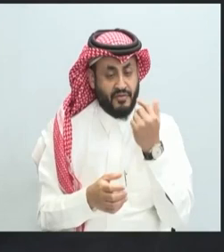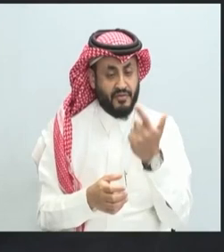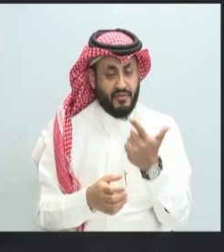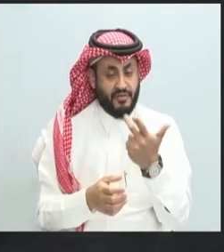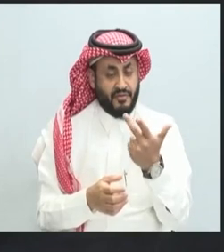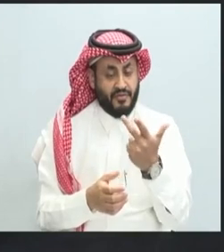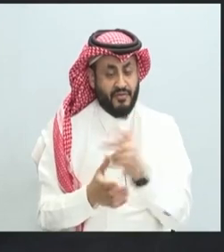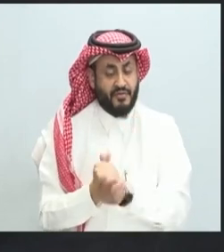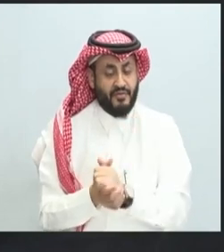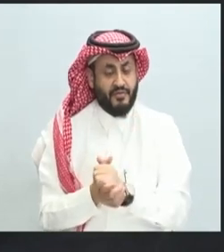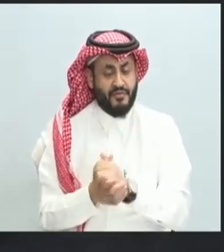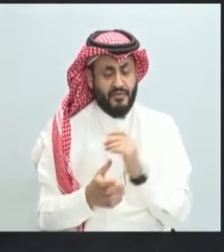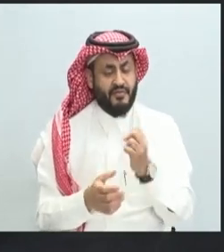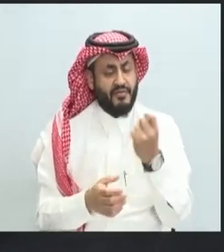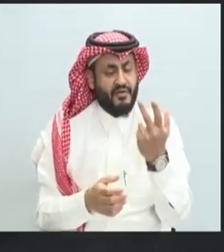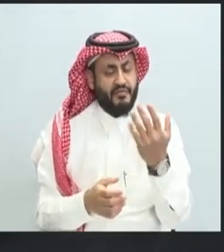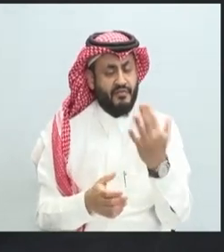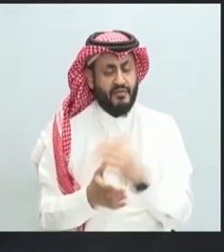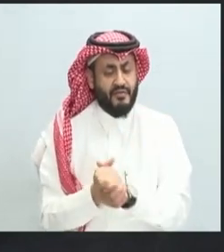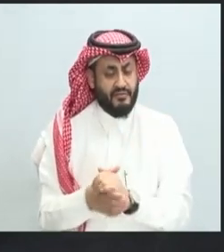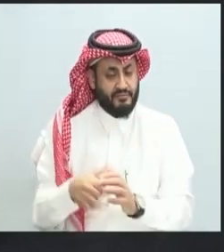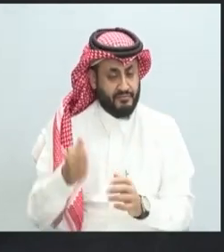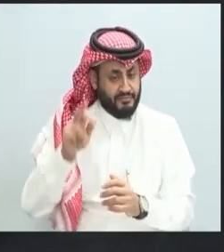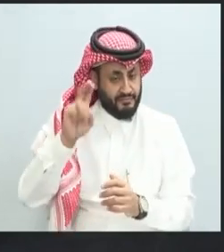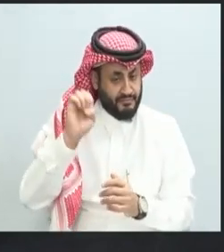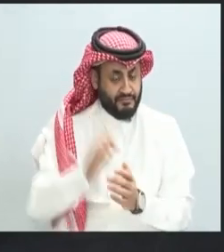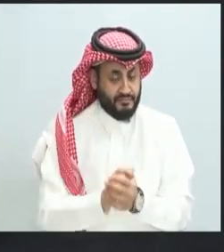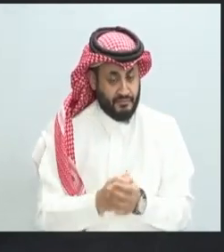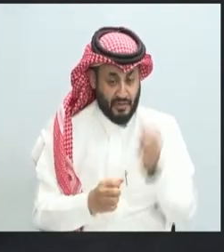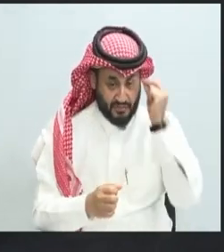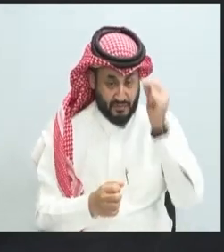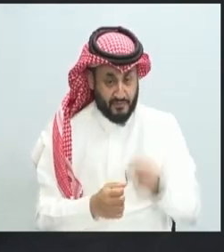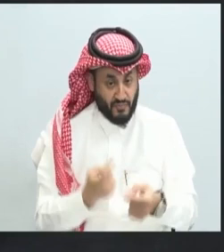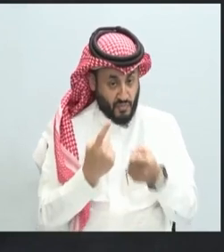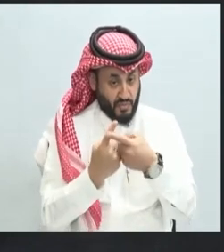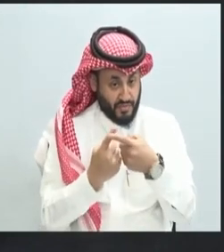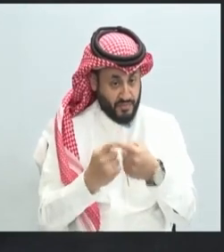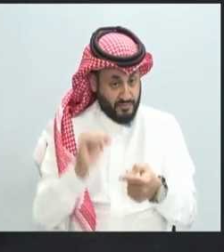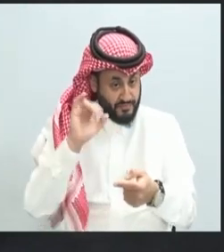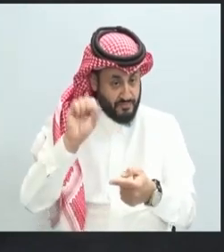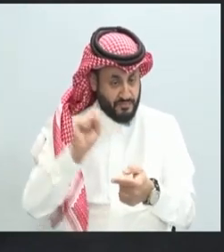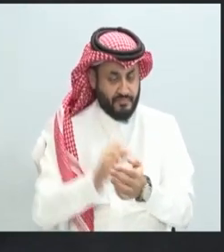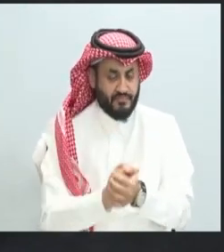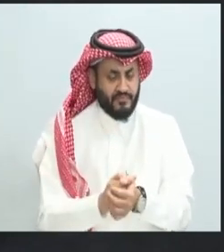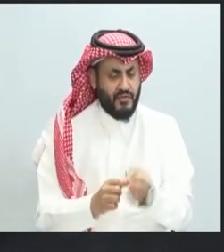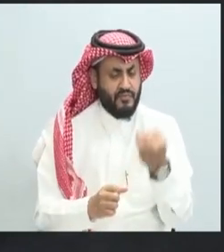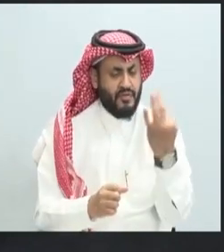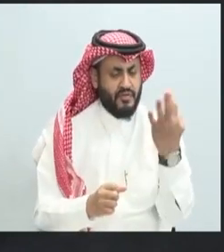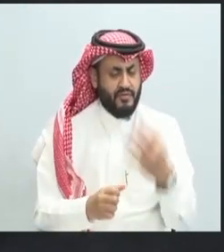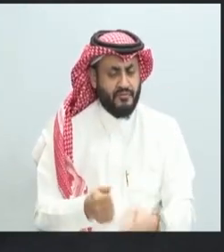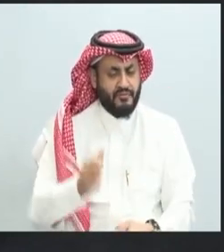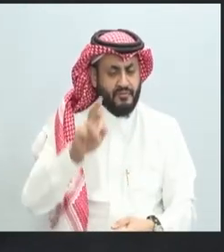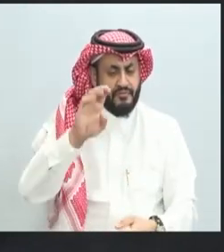and five children. So with there is, we're talking about one person, and with there are, we're talking